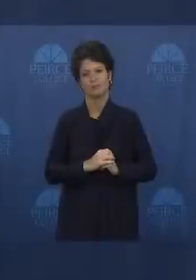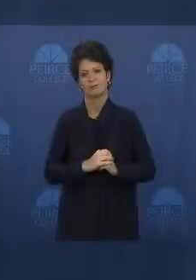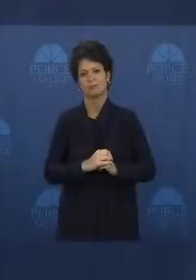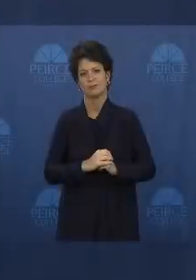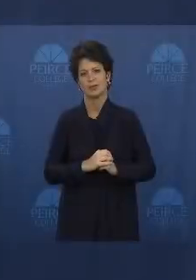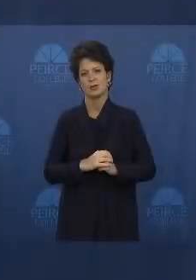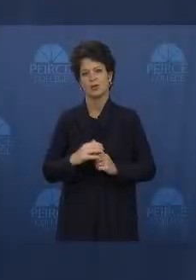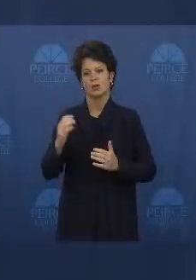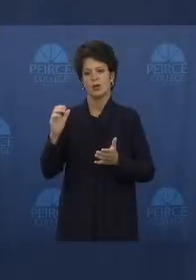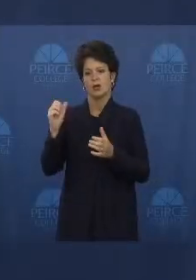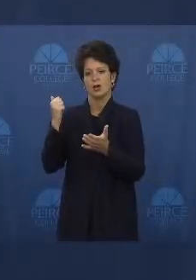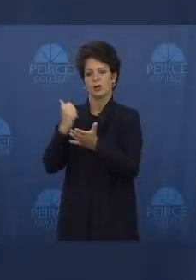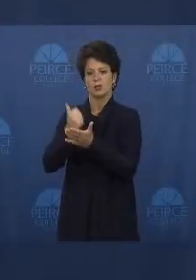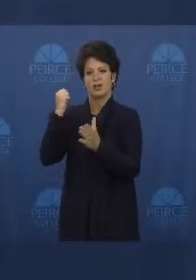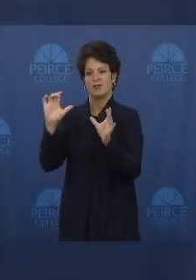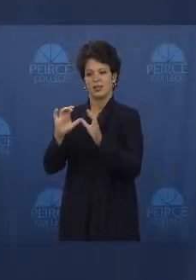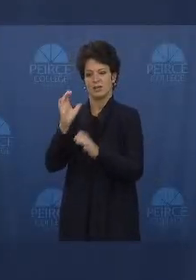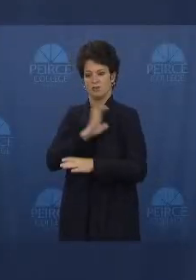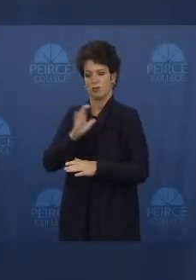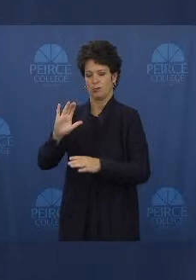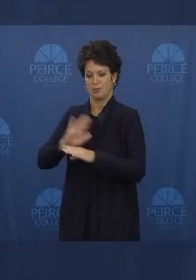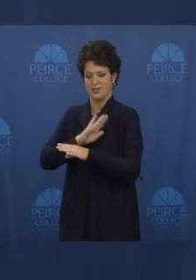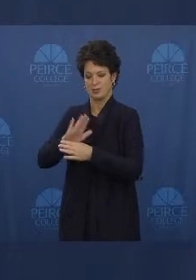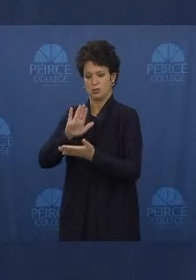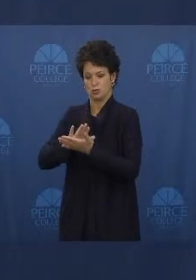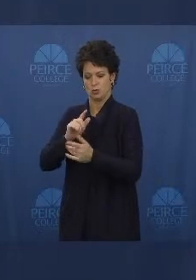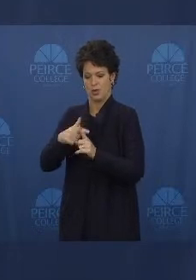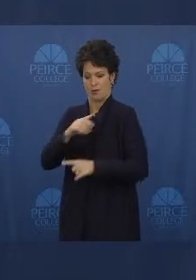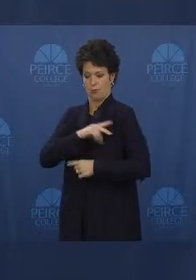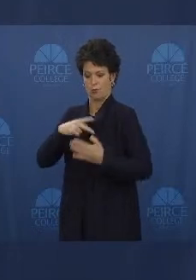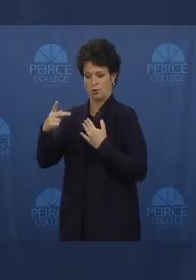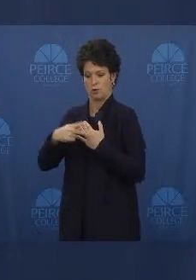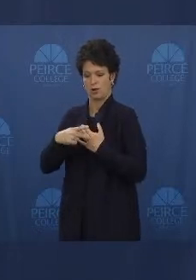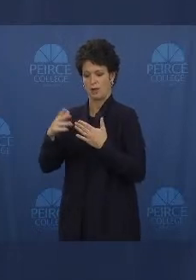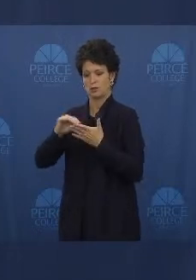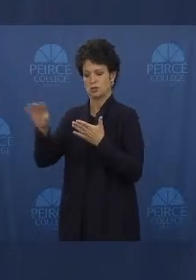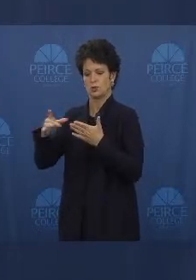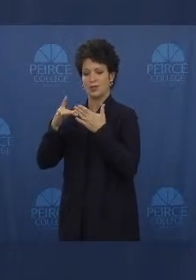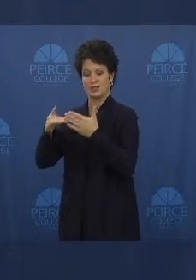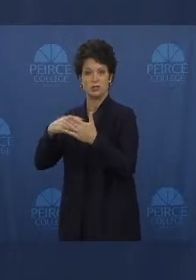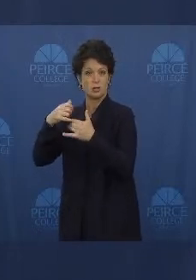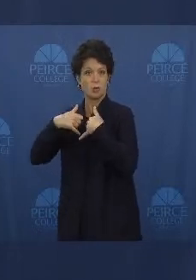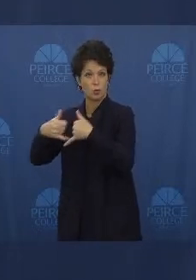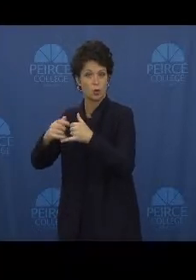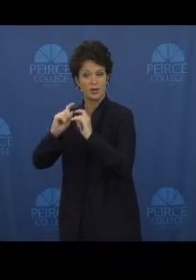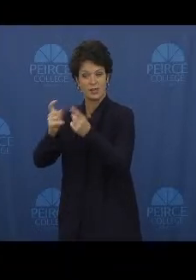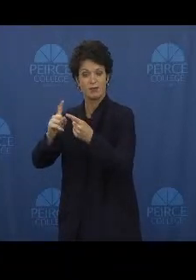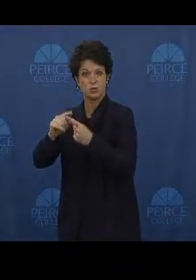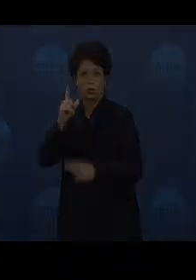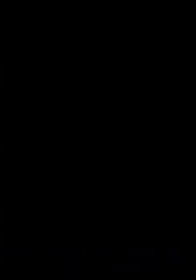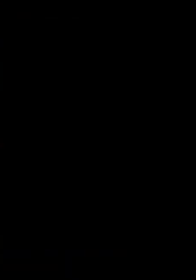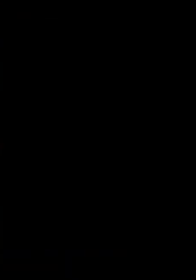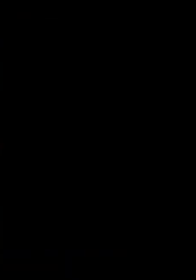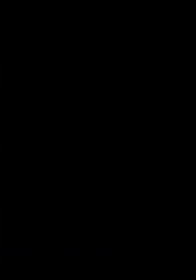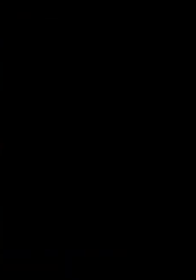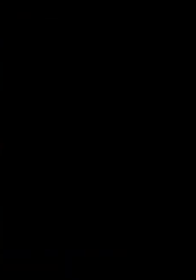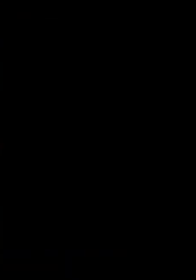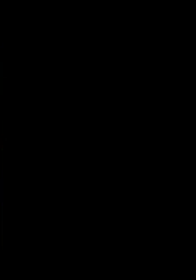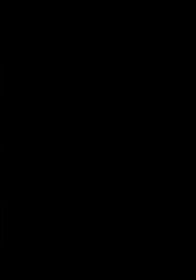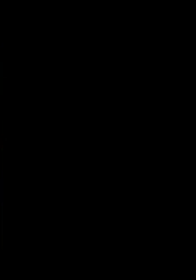The Accreditation Council for Business Schools and Programs Student Leadership Award is presented to Jenna